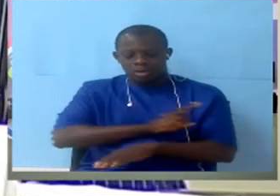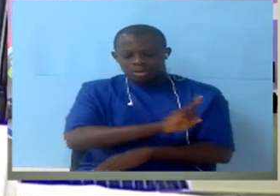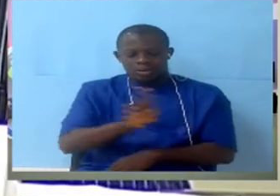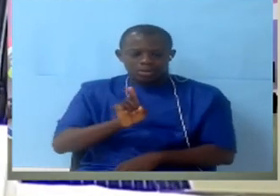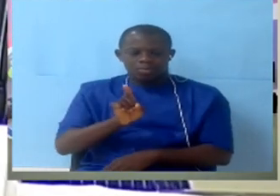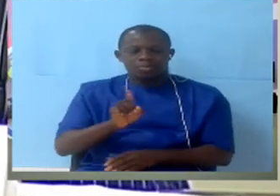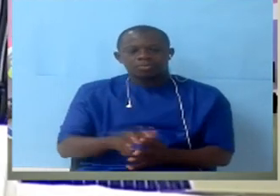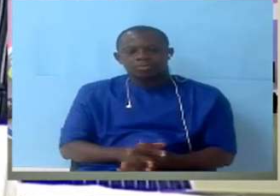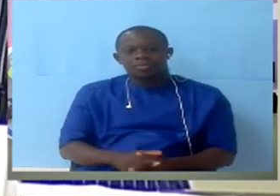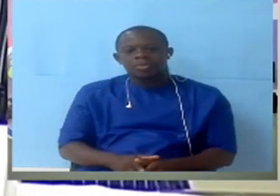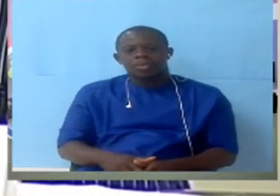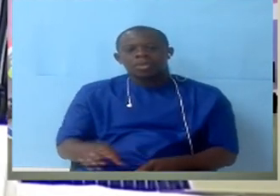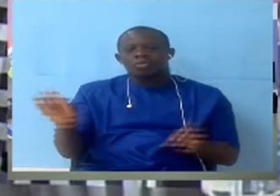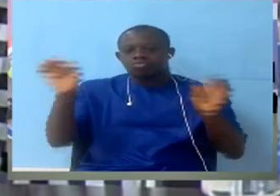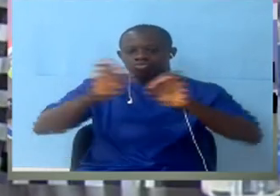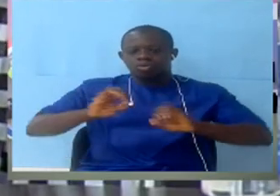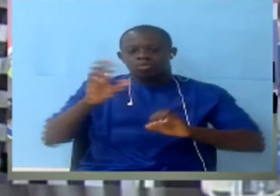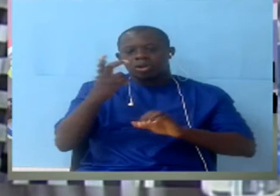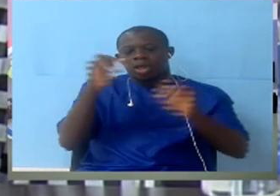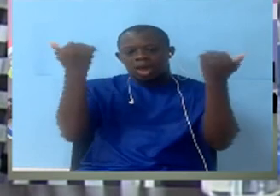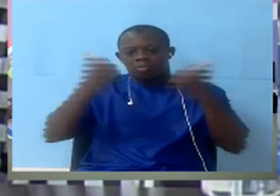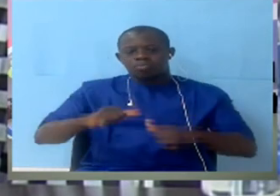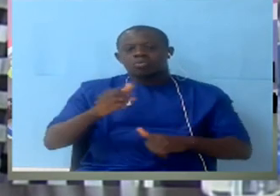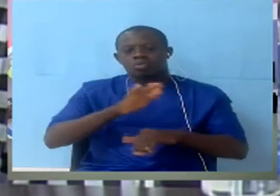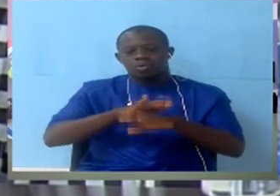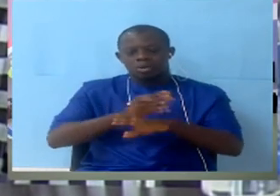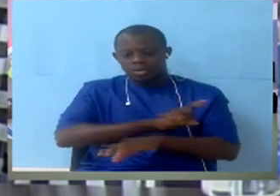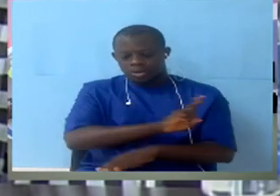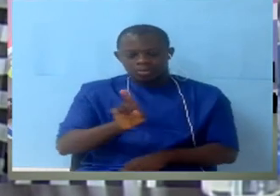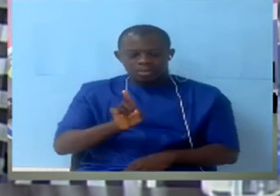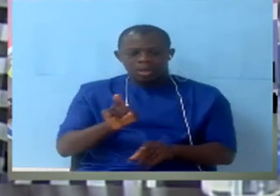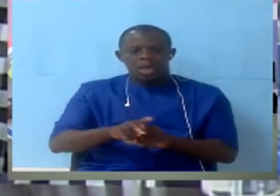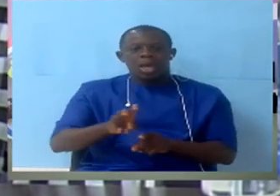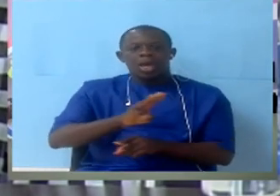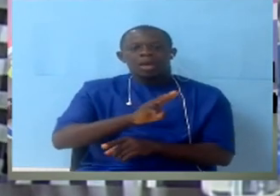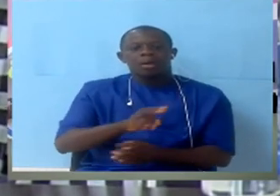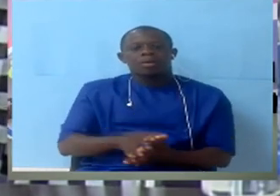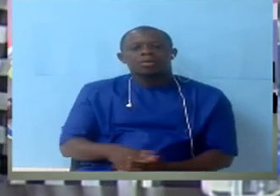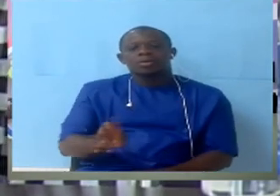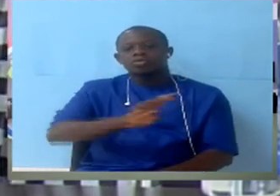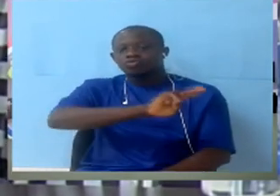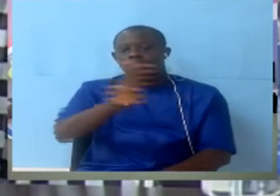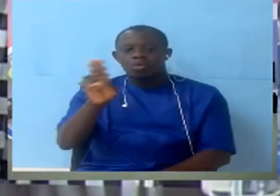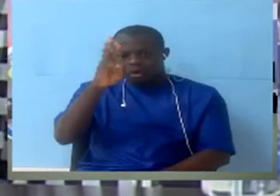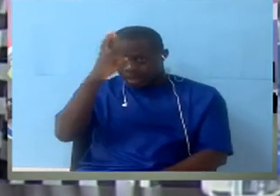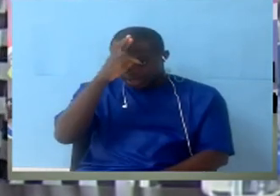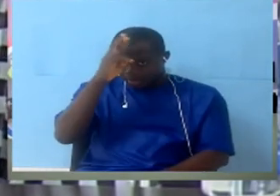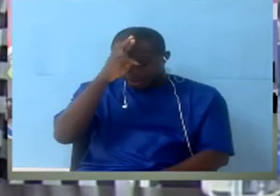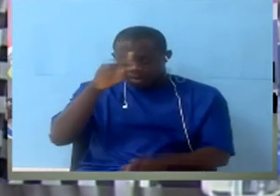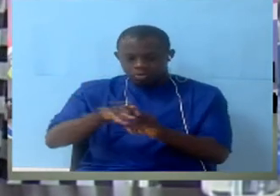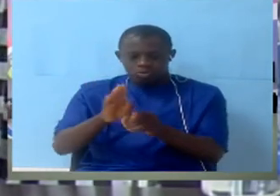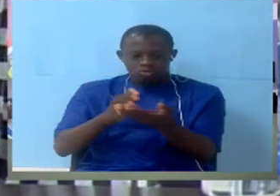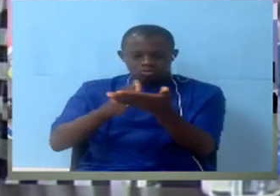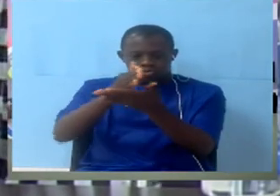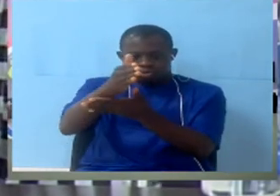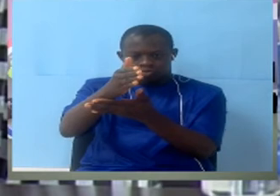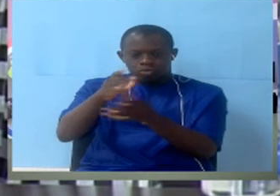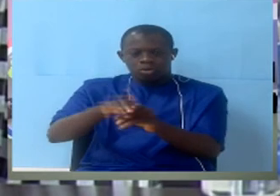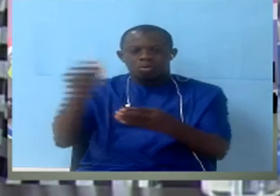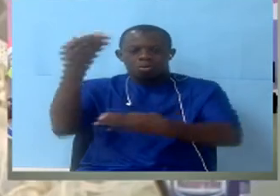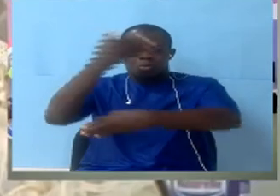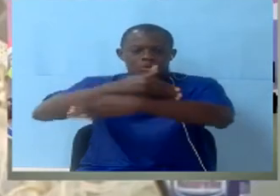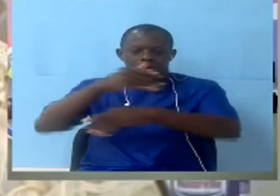And the Kutekele Fanang. And nothing will happen to them too. And no rebel crossed the border with and arms. No rebel will cross the border also with